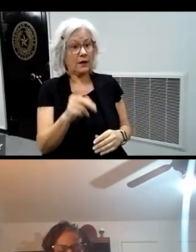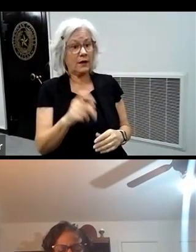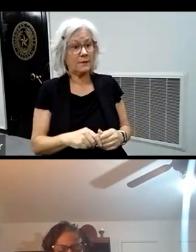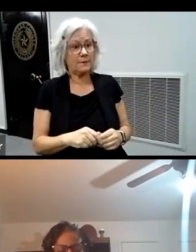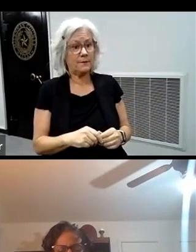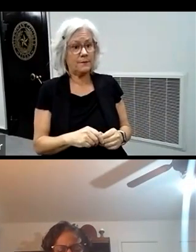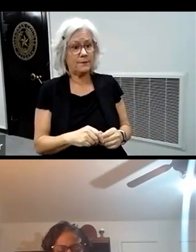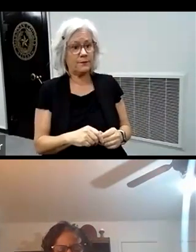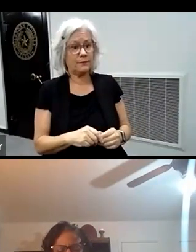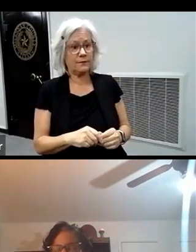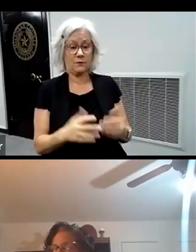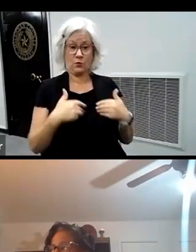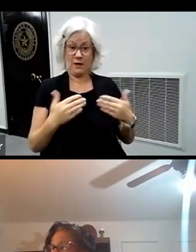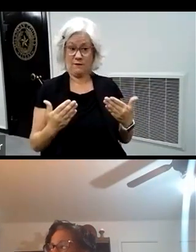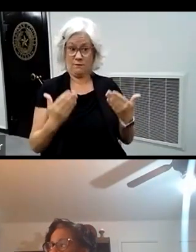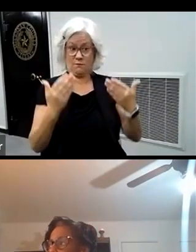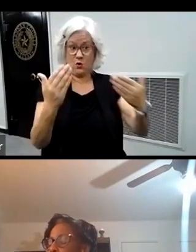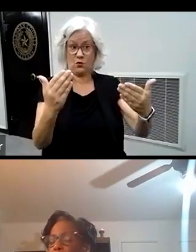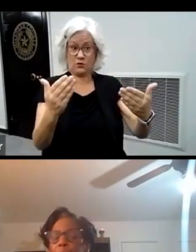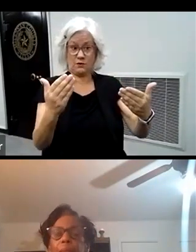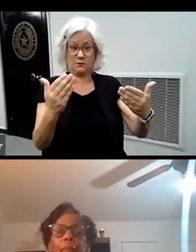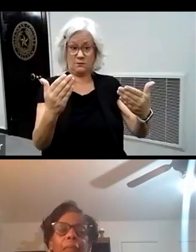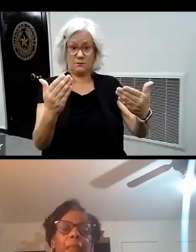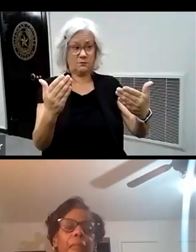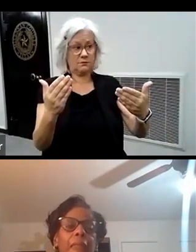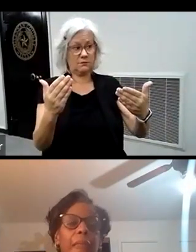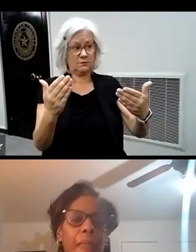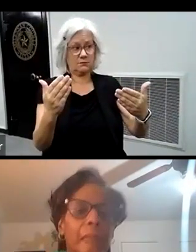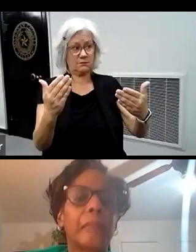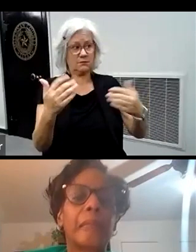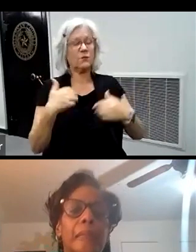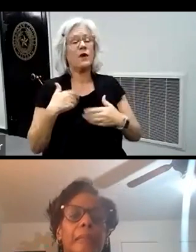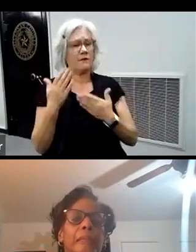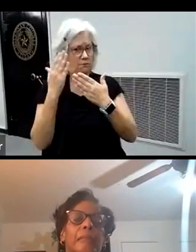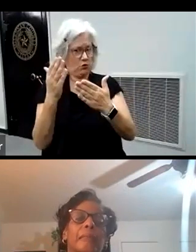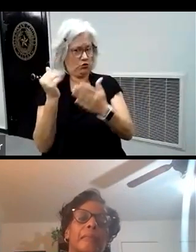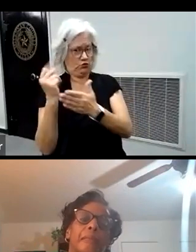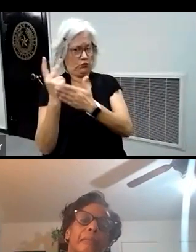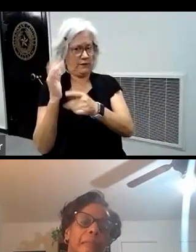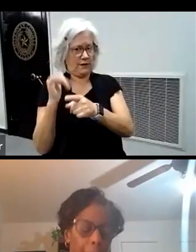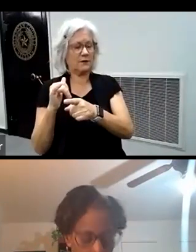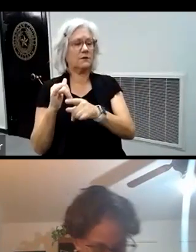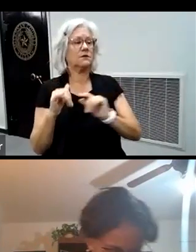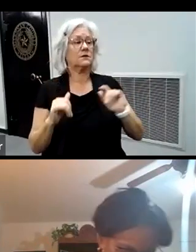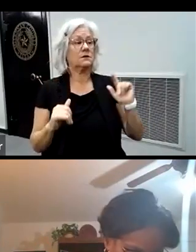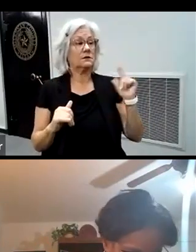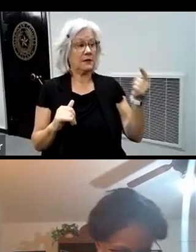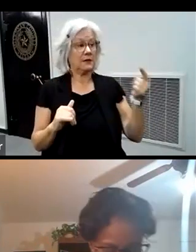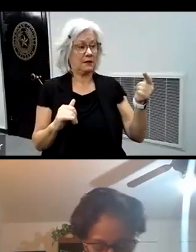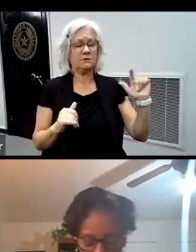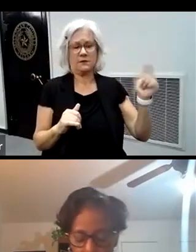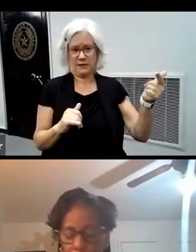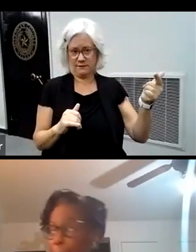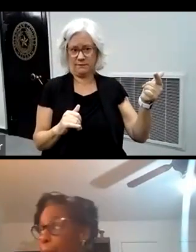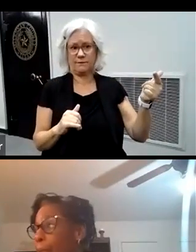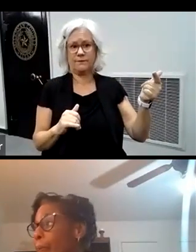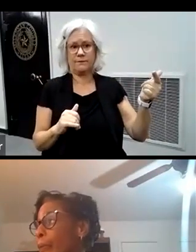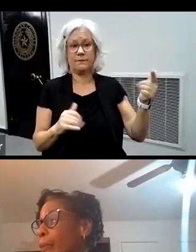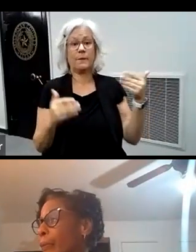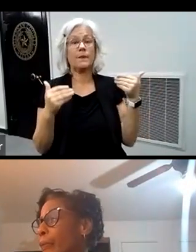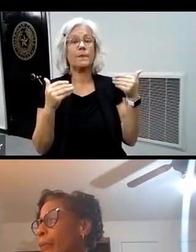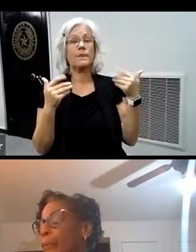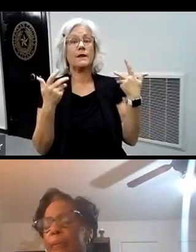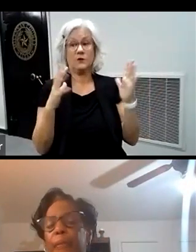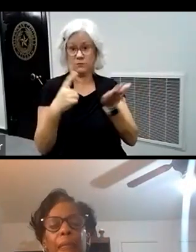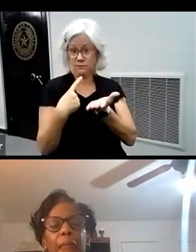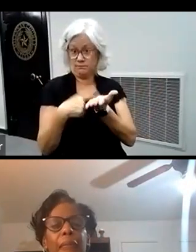All right. Is there a motion to approve for recording purposes? So moved. Second. Motion been made